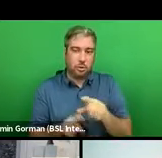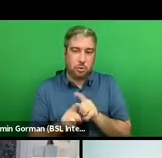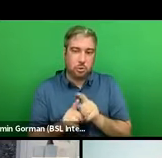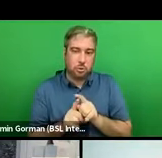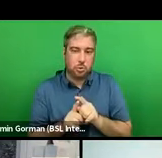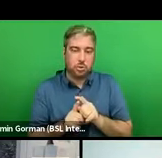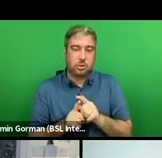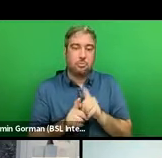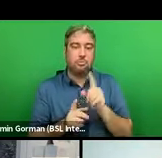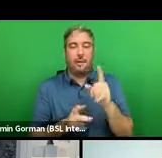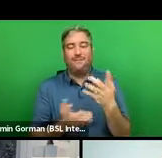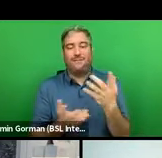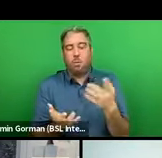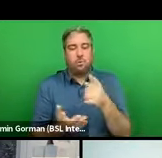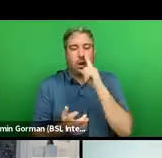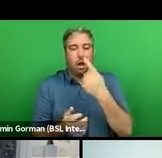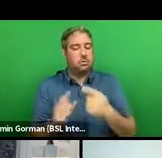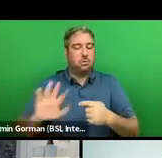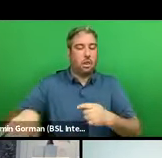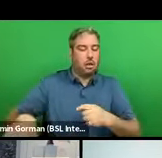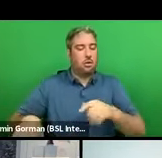think, pushing on both.